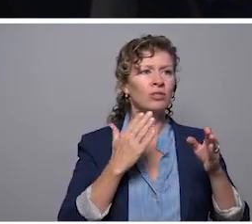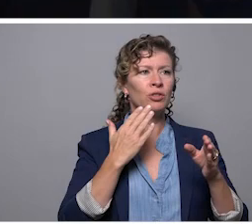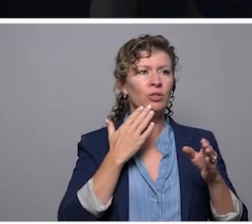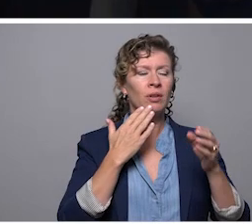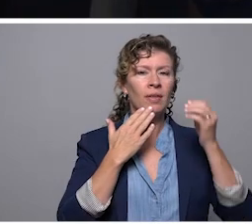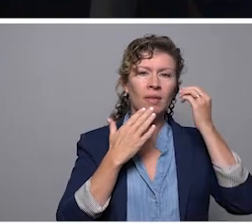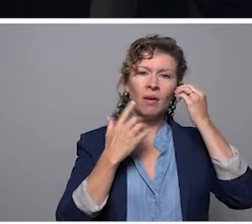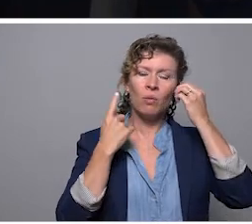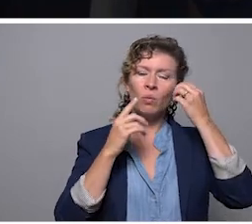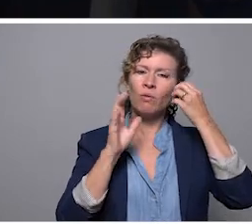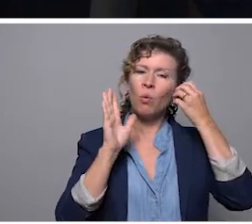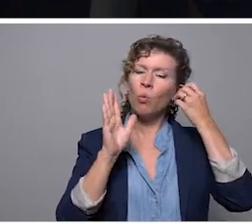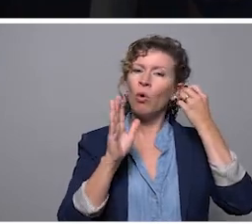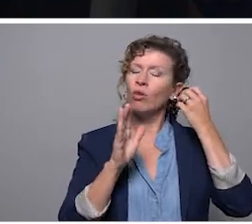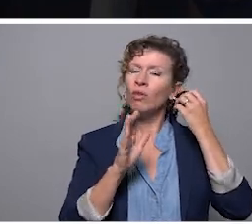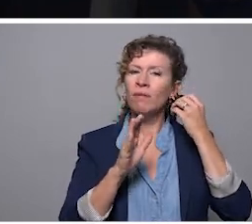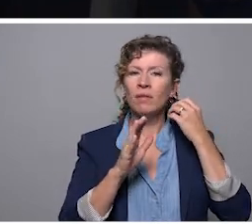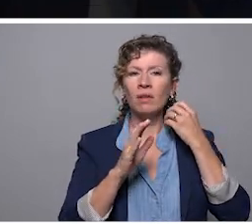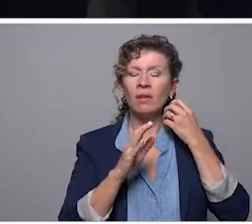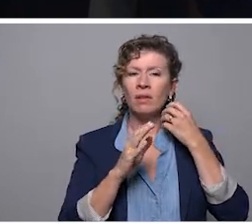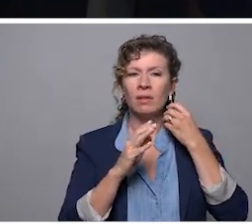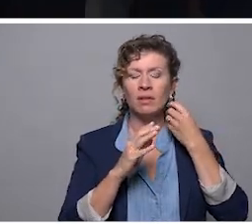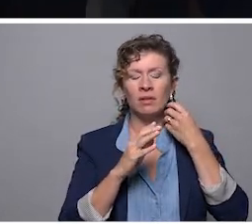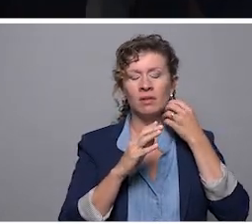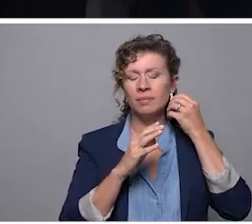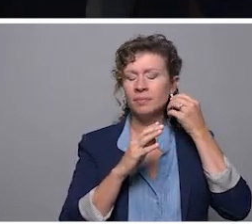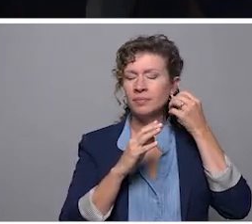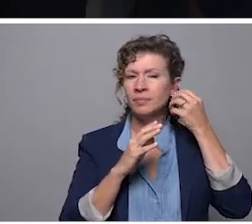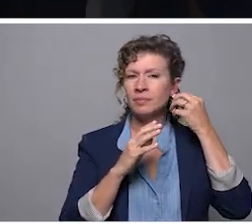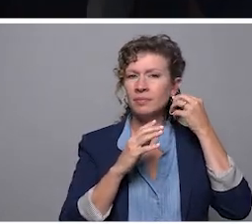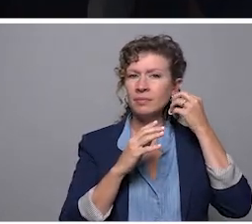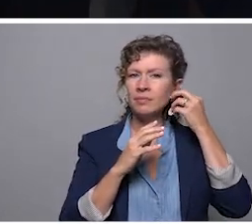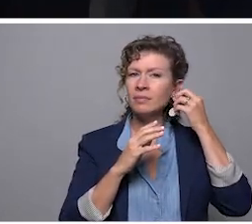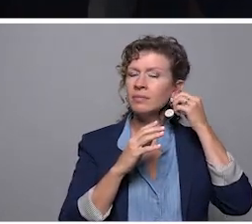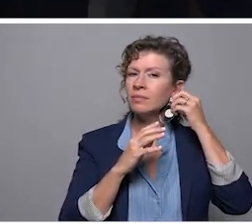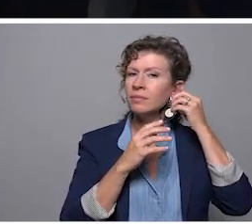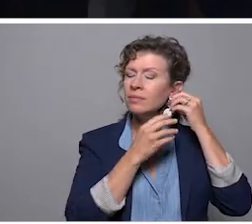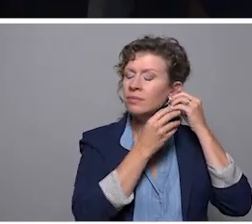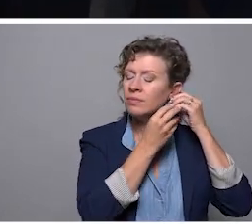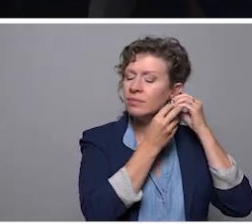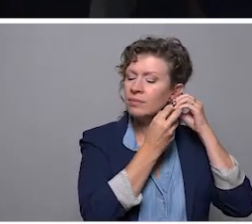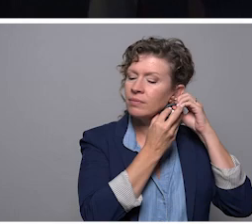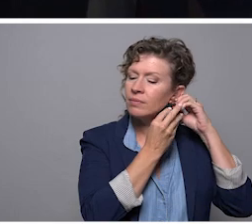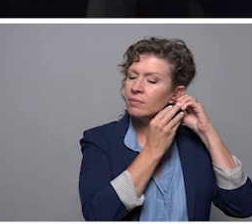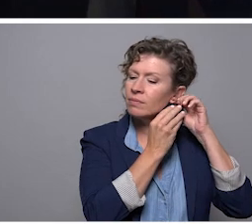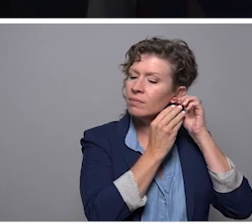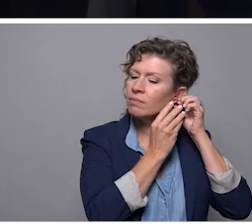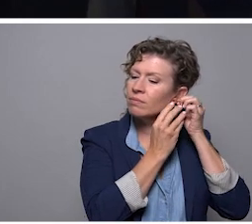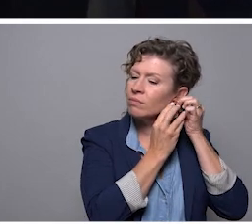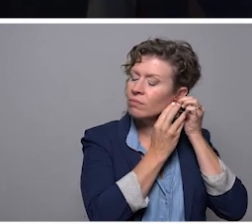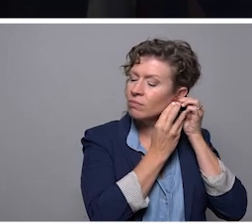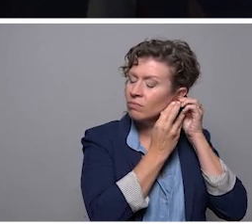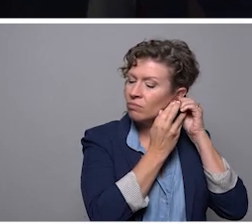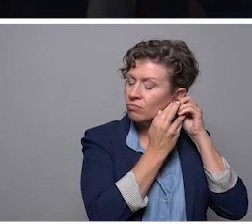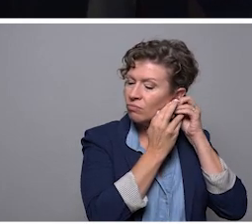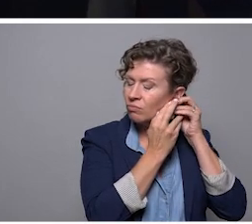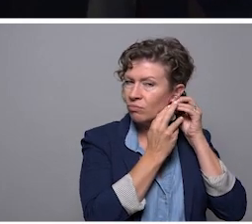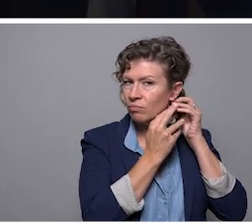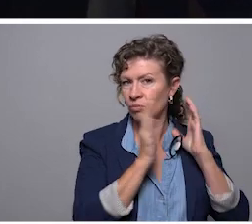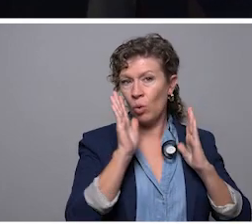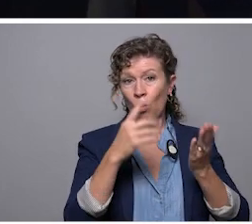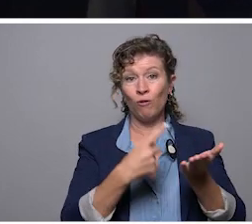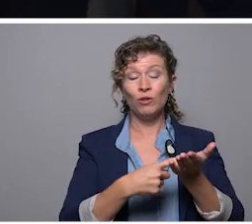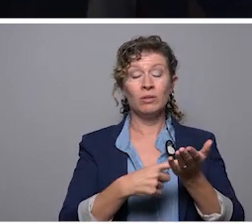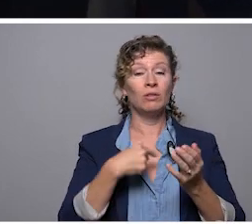adelante I want I suppose to perhaps reformulate something Rather than ask a Direct question it seems to me